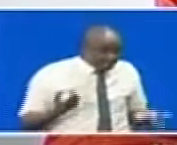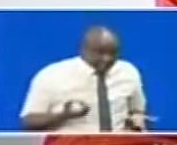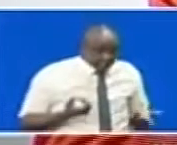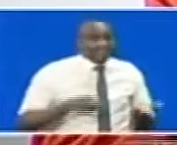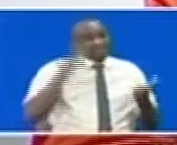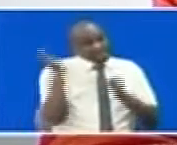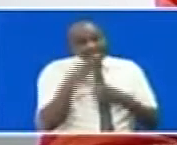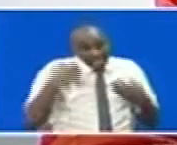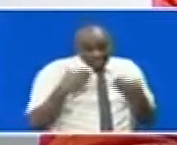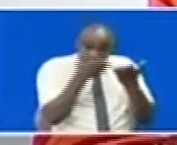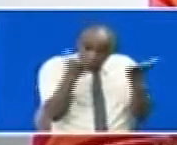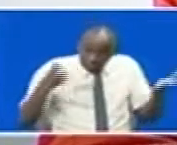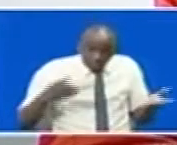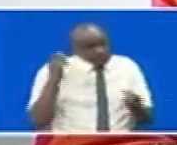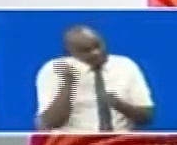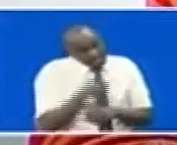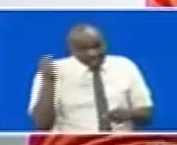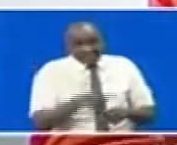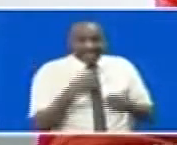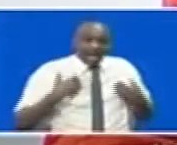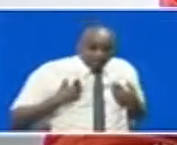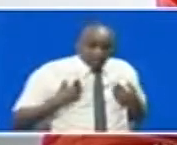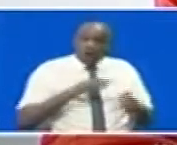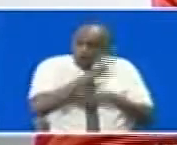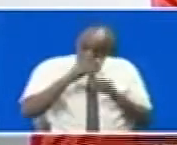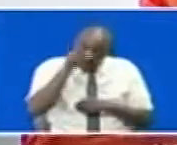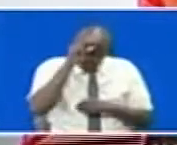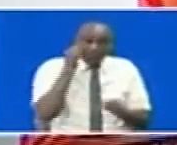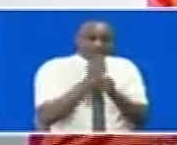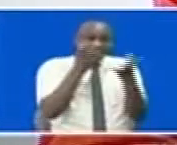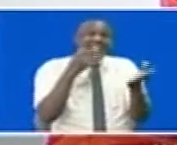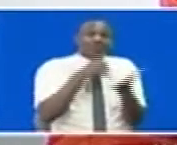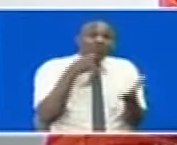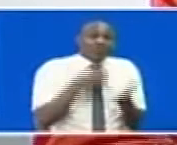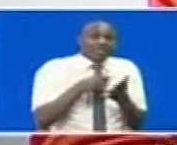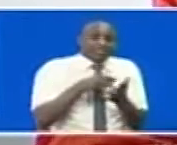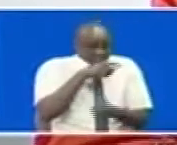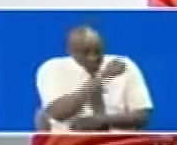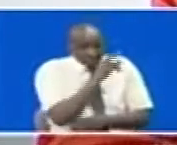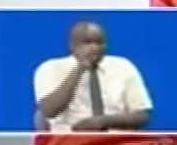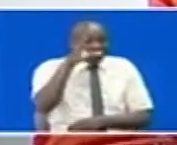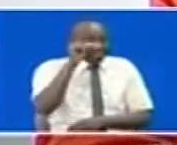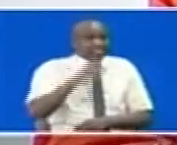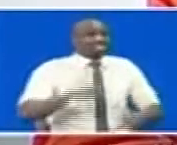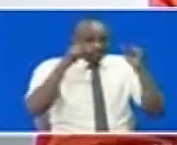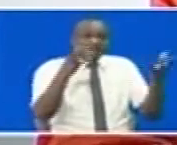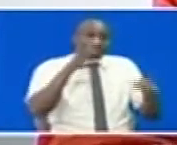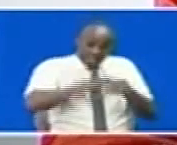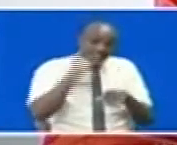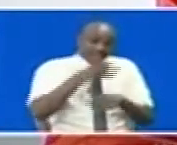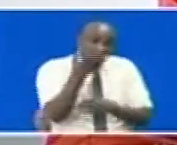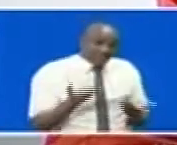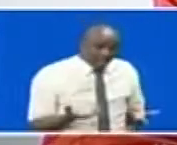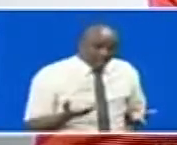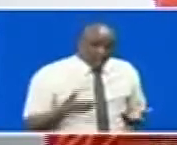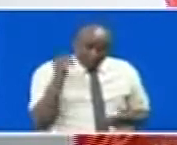paying salaries to the commission, to all government workers, including Ole Kaparo. He is drawing a salary